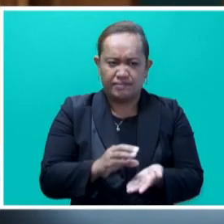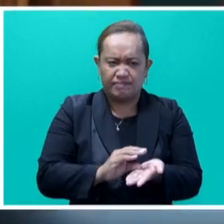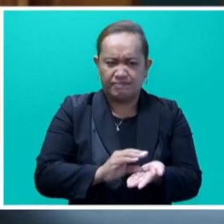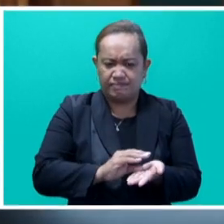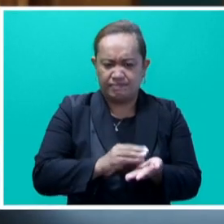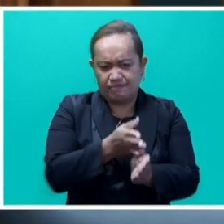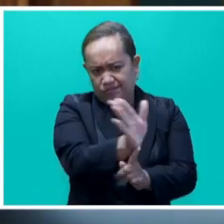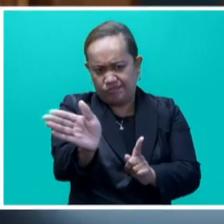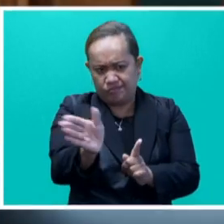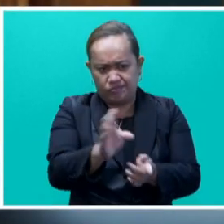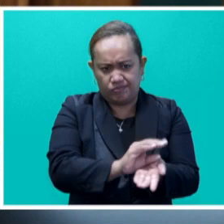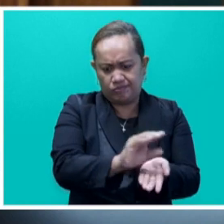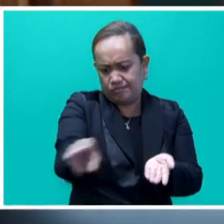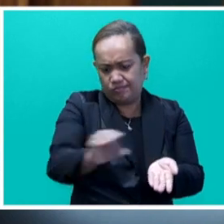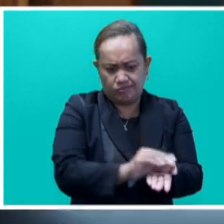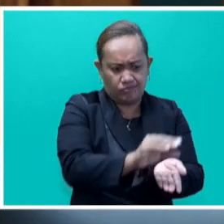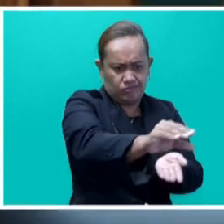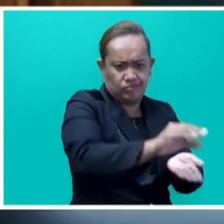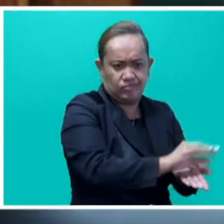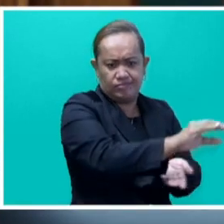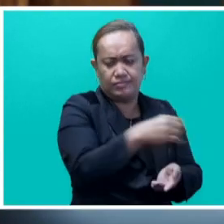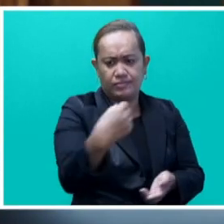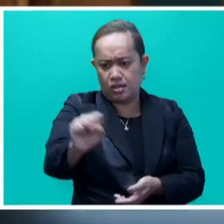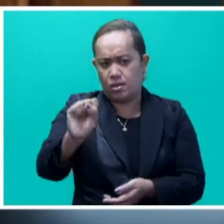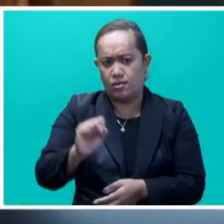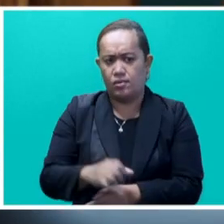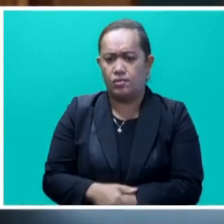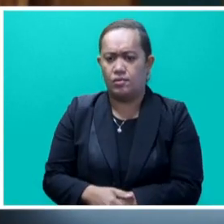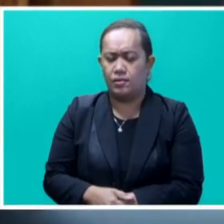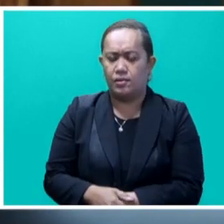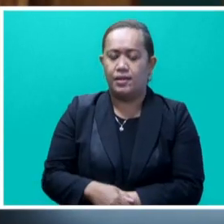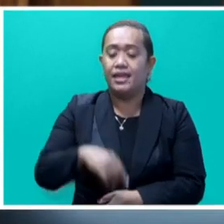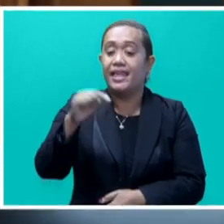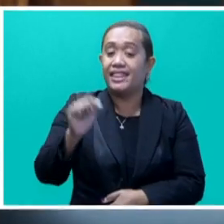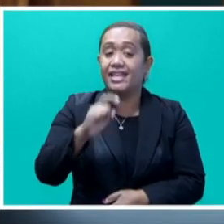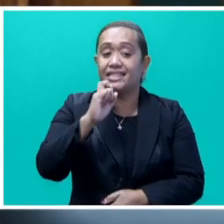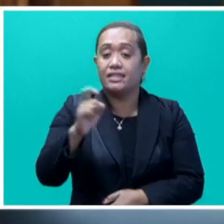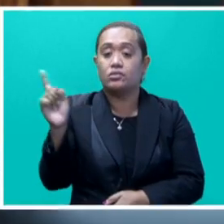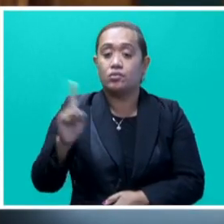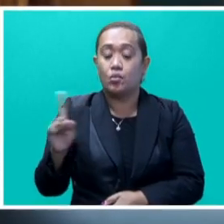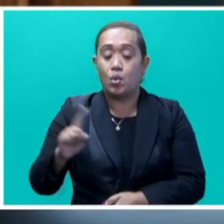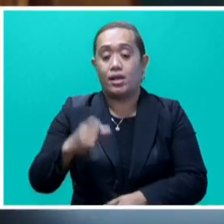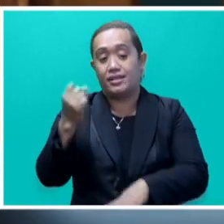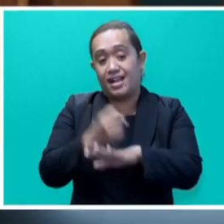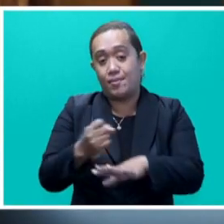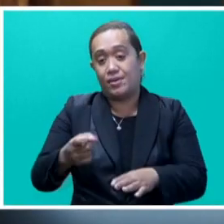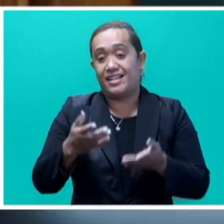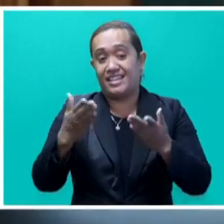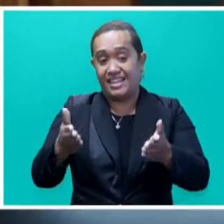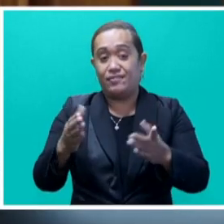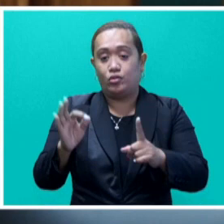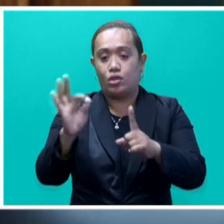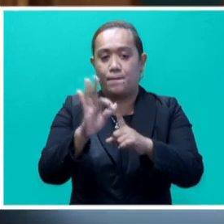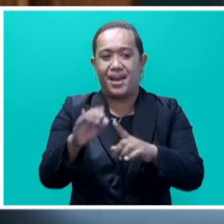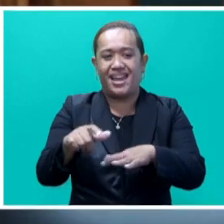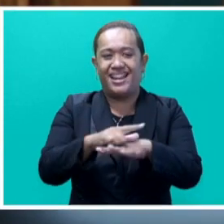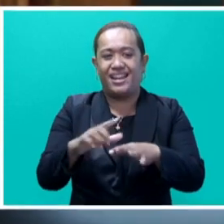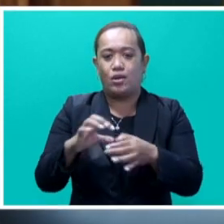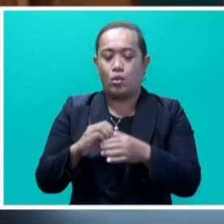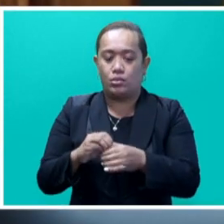towards redemption of shares. This is what government gives to the pine landowners.